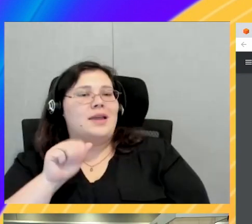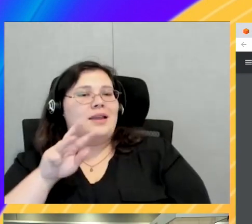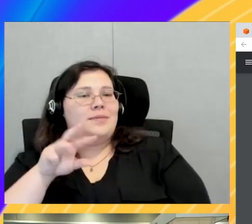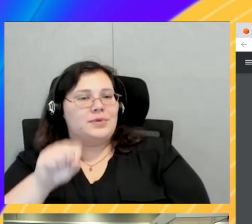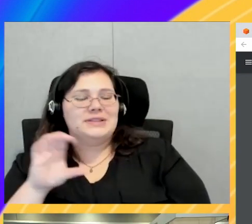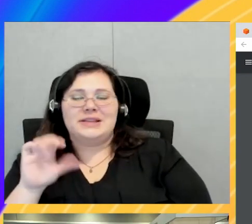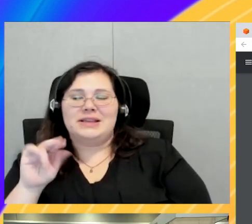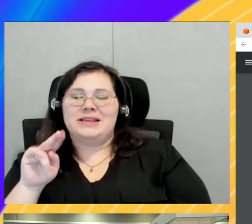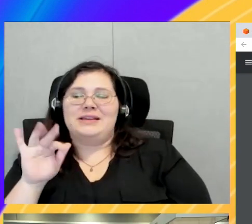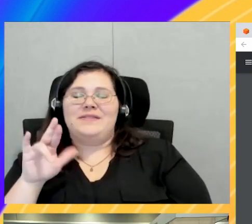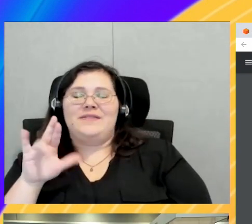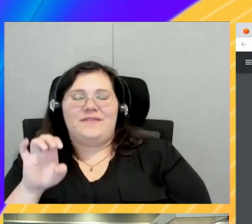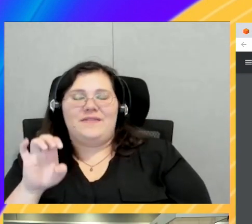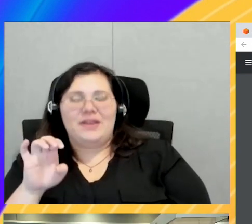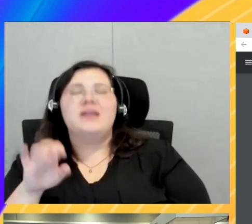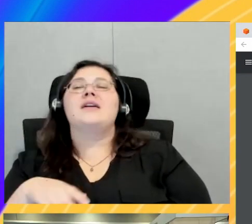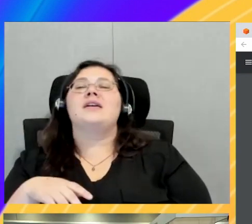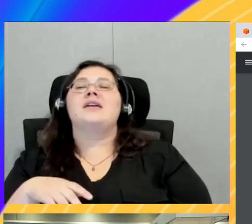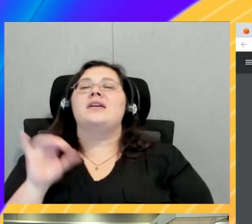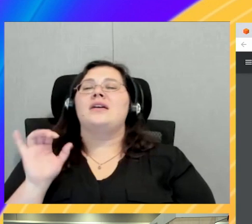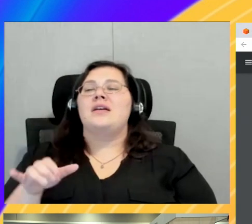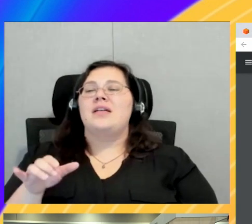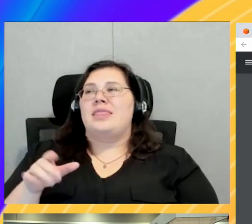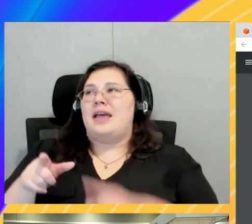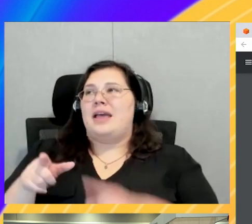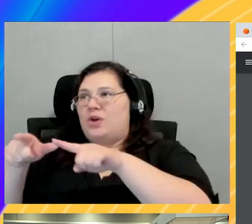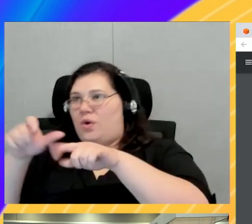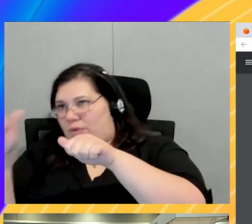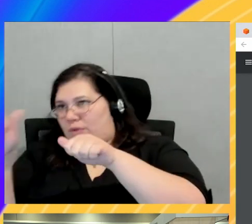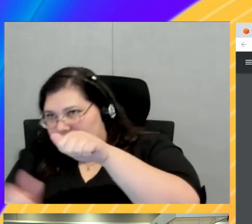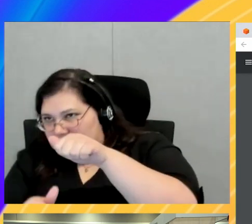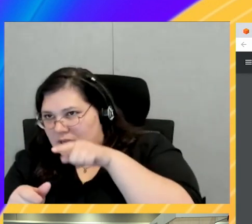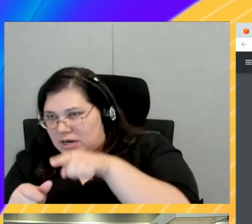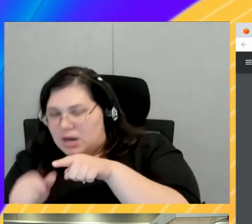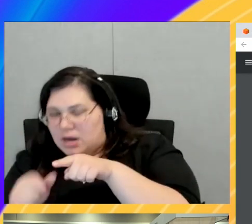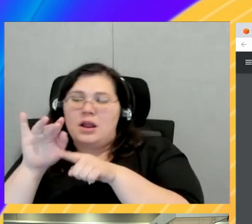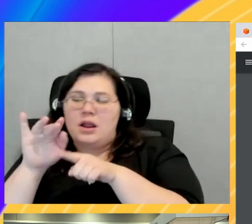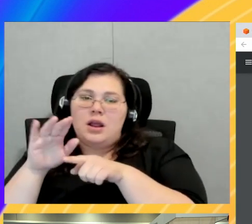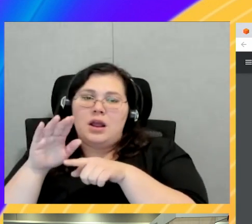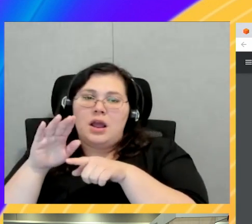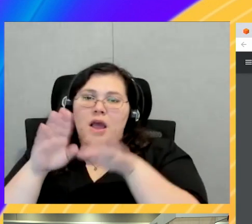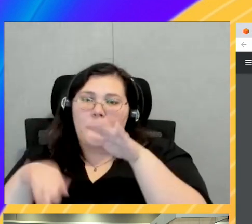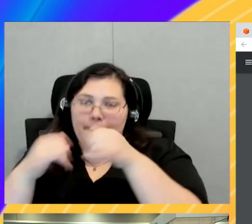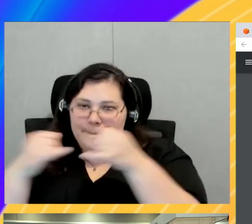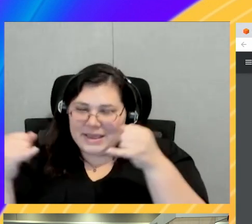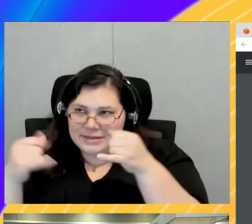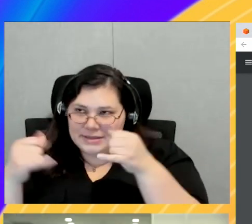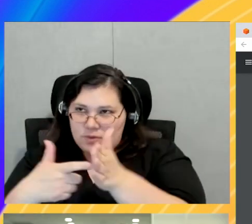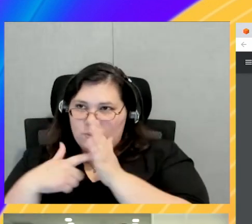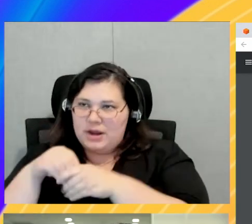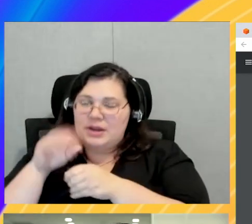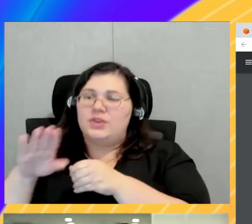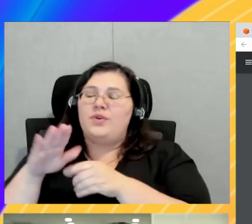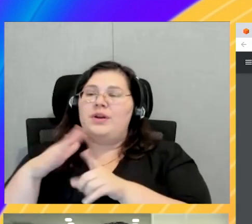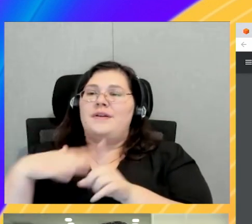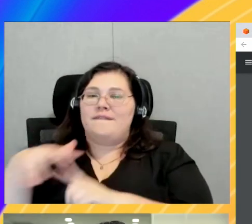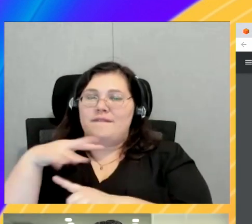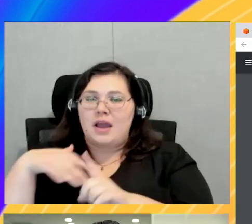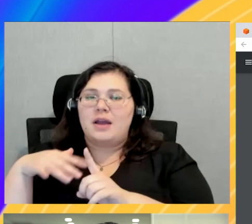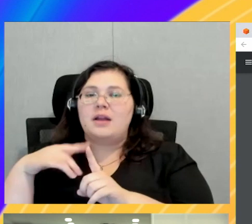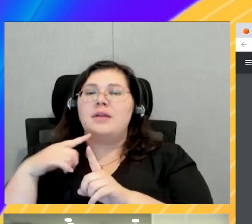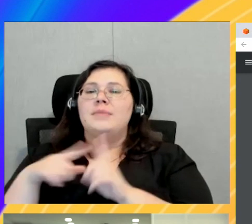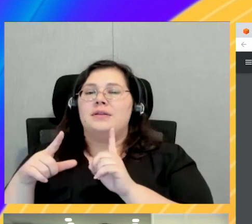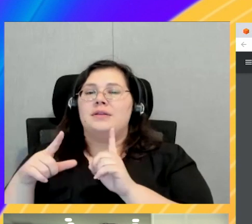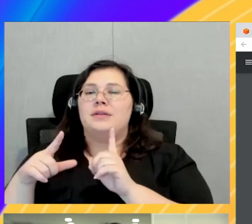this is, falling within a baseline that you would require within your environment, but then even using services like